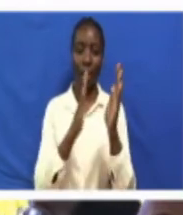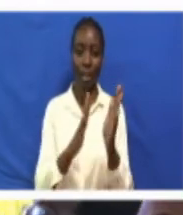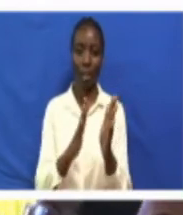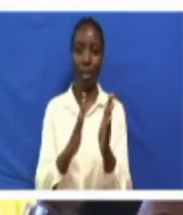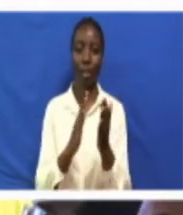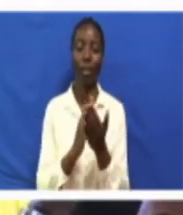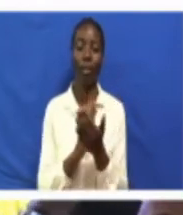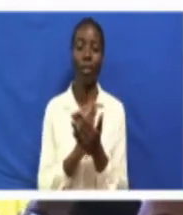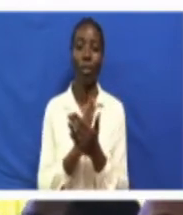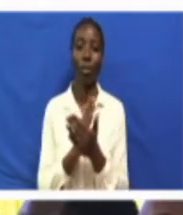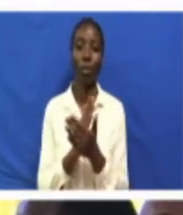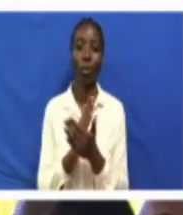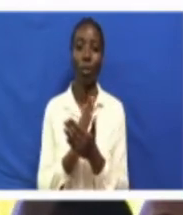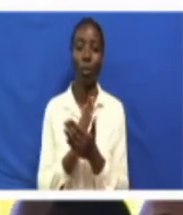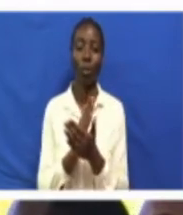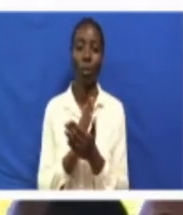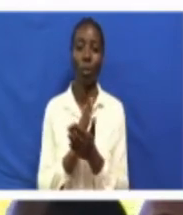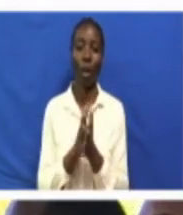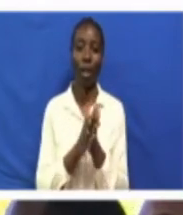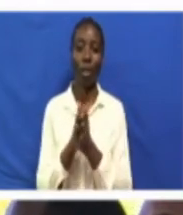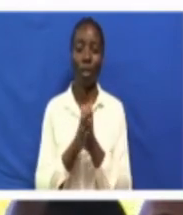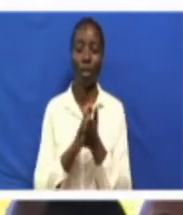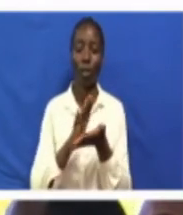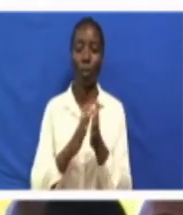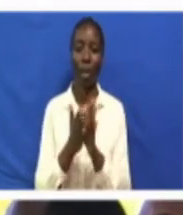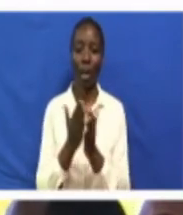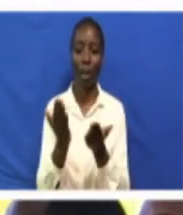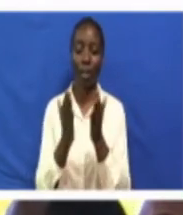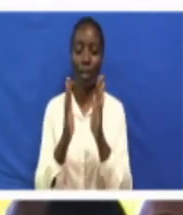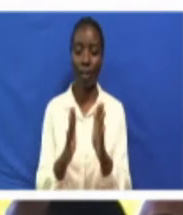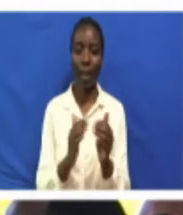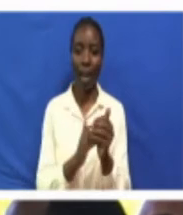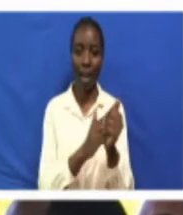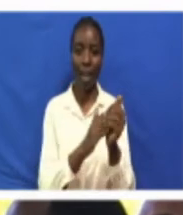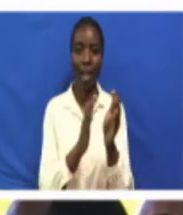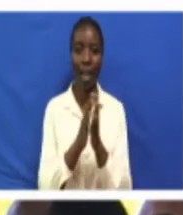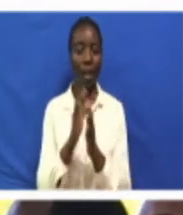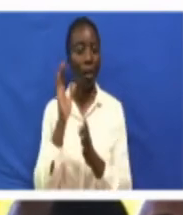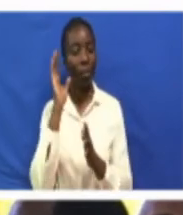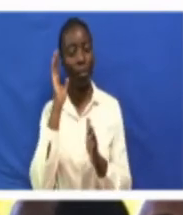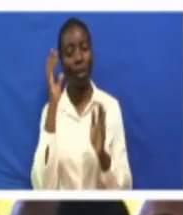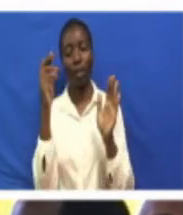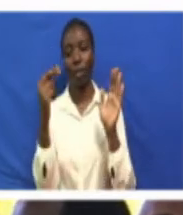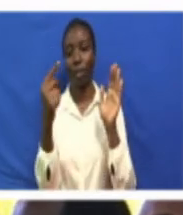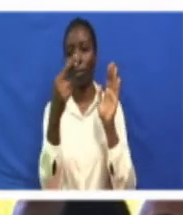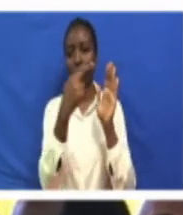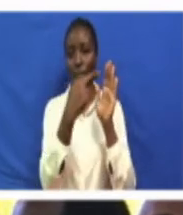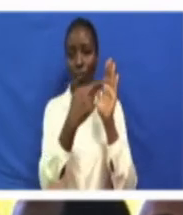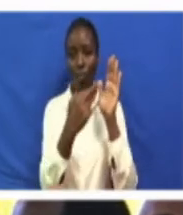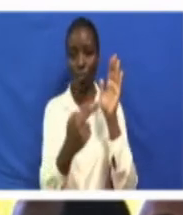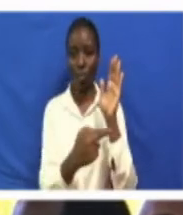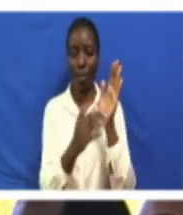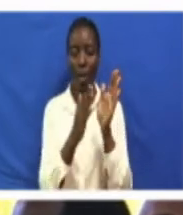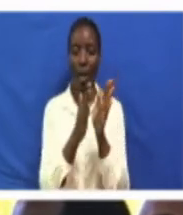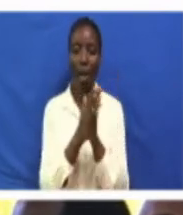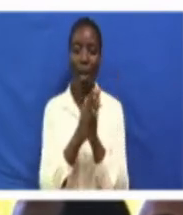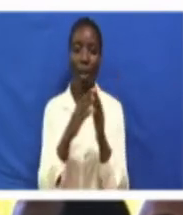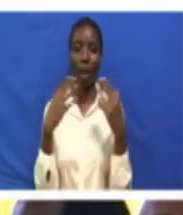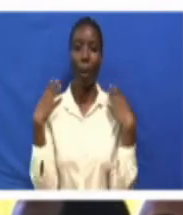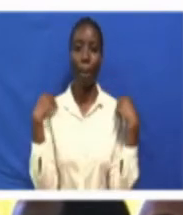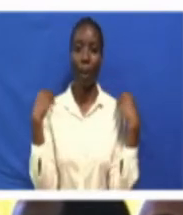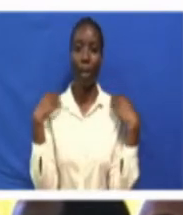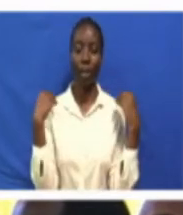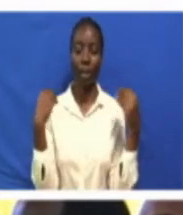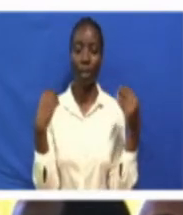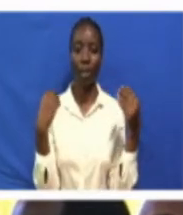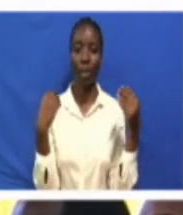for their environment to be servant leaders adhering to the Pastoral guidelines and upholding the principles that